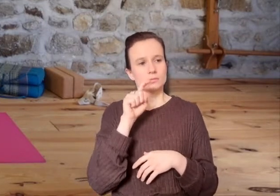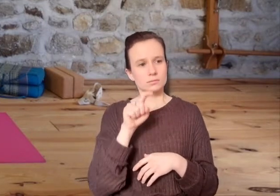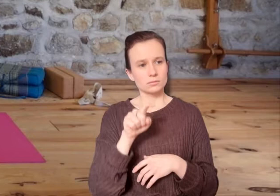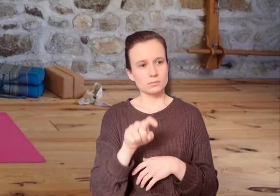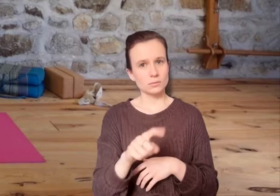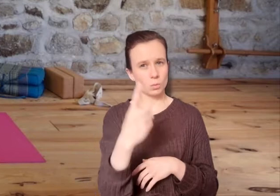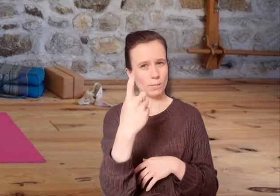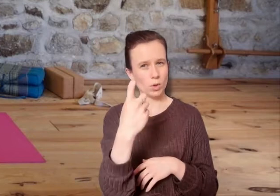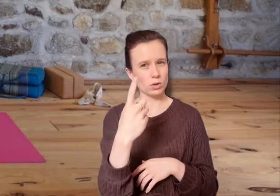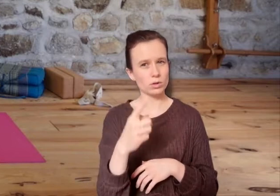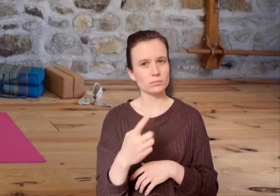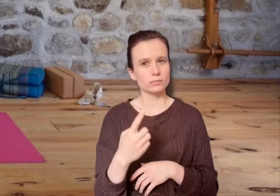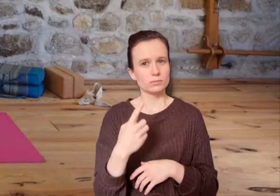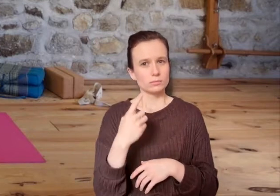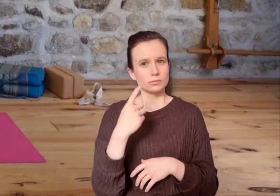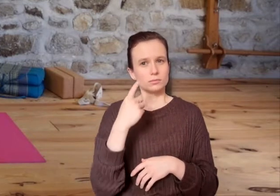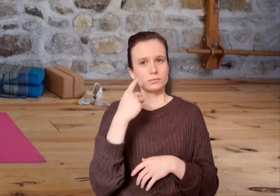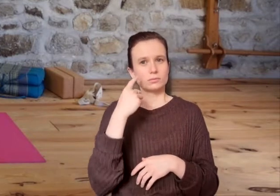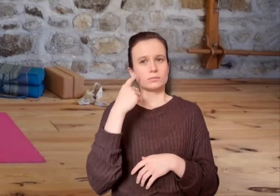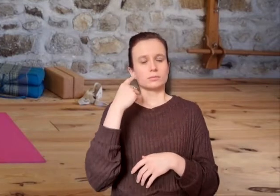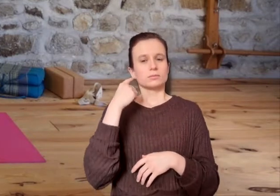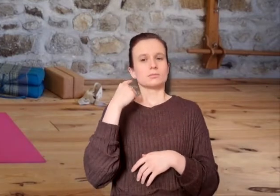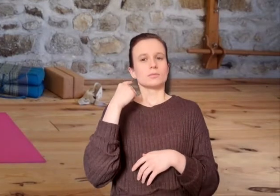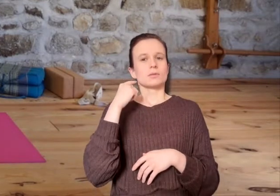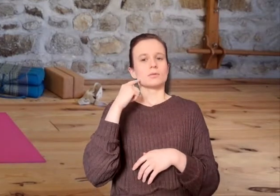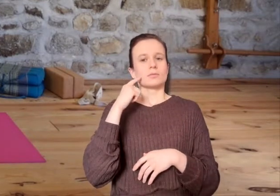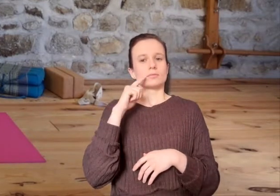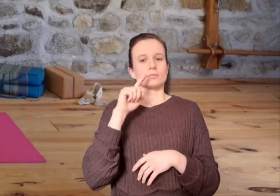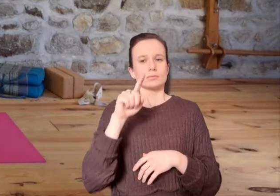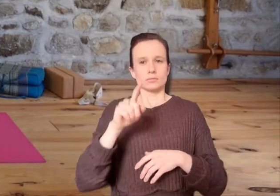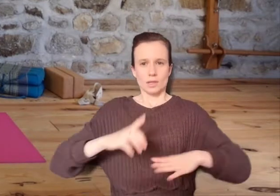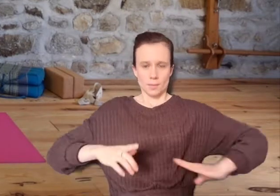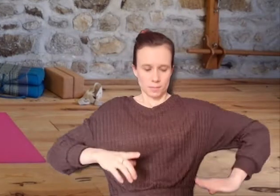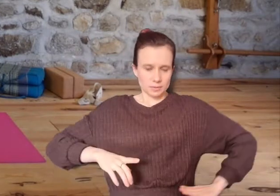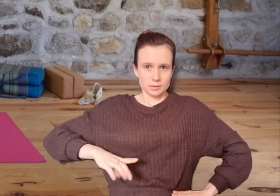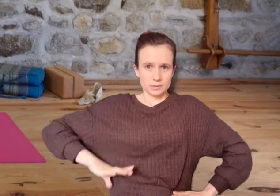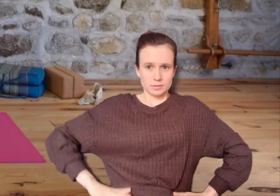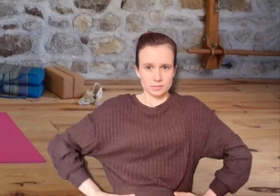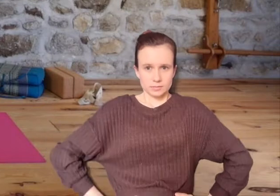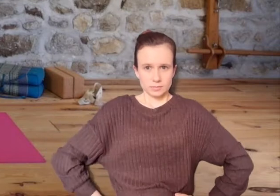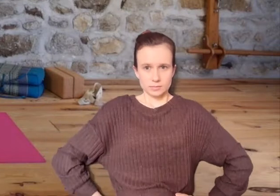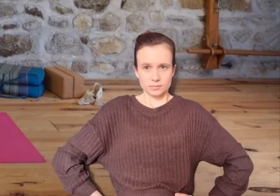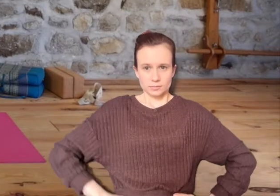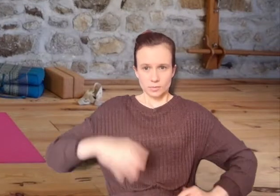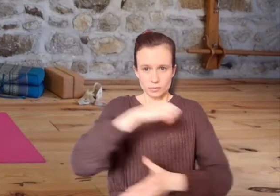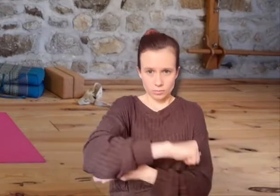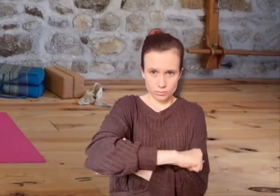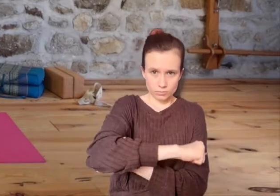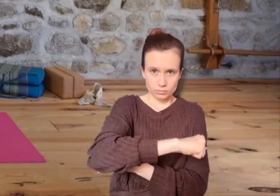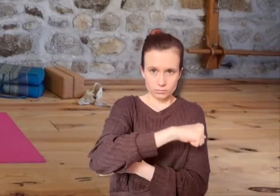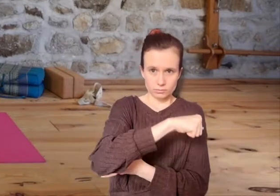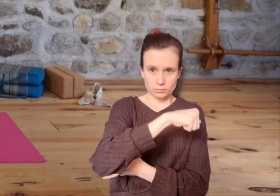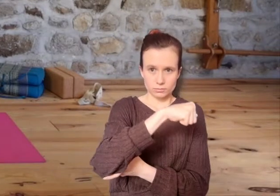One last breath. Bringing the hands back up into the hips. You're going to lengthen the spine, pull down through